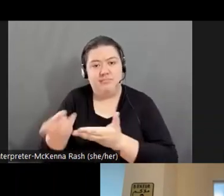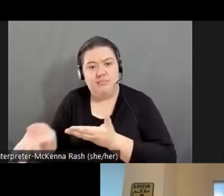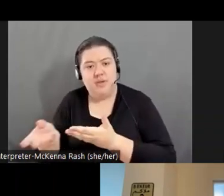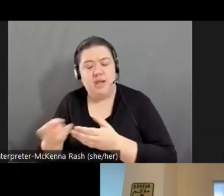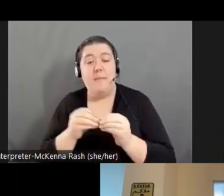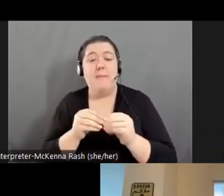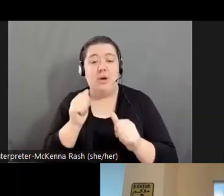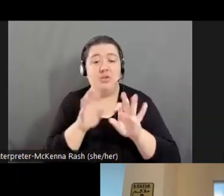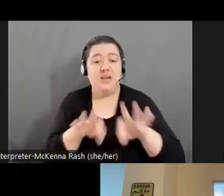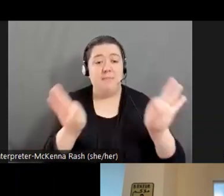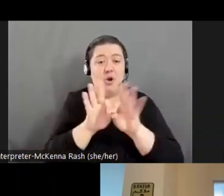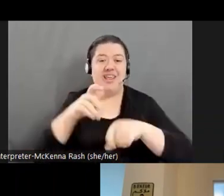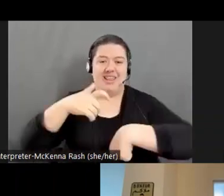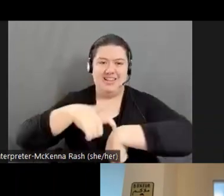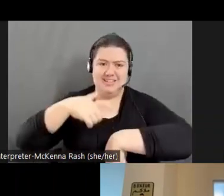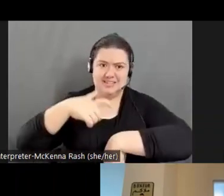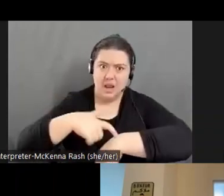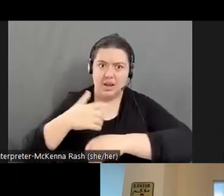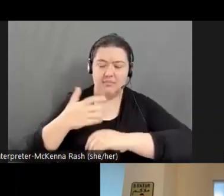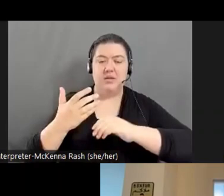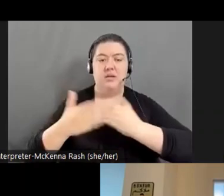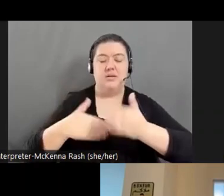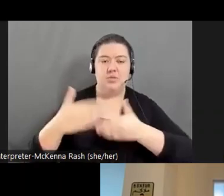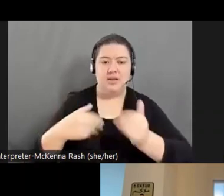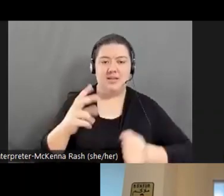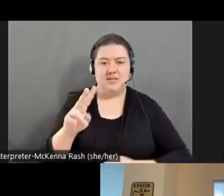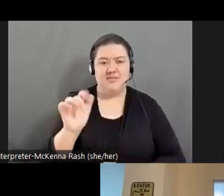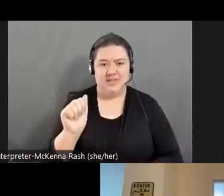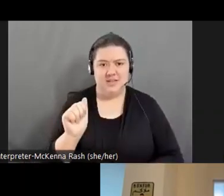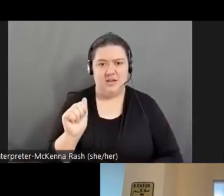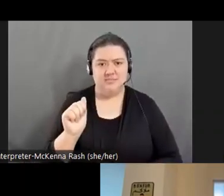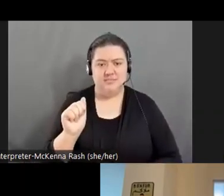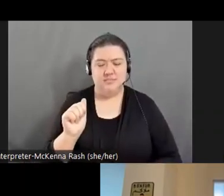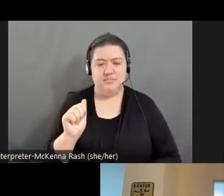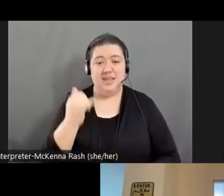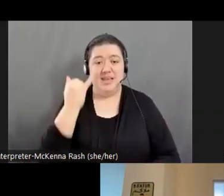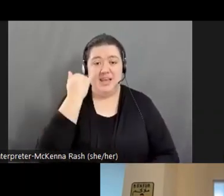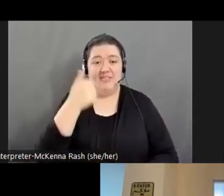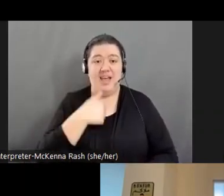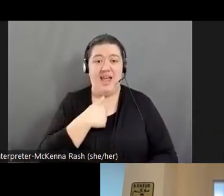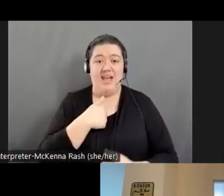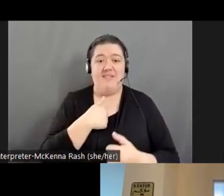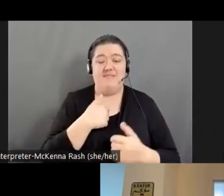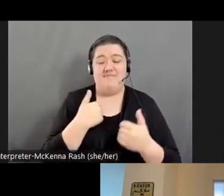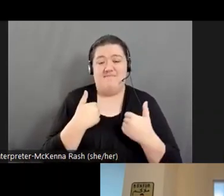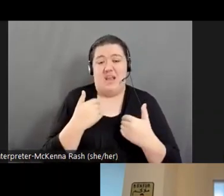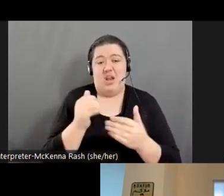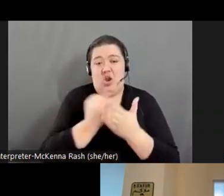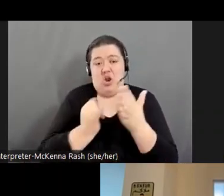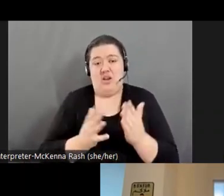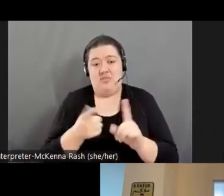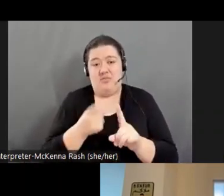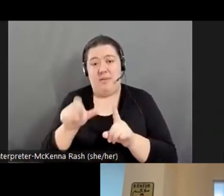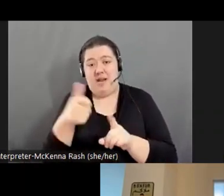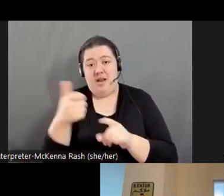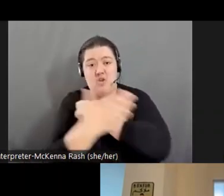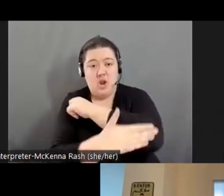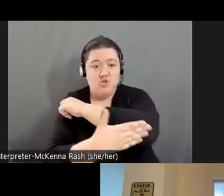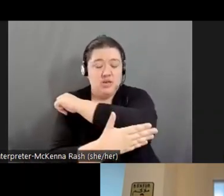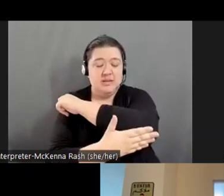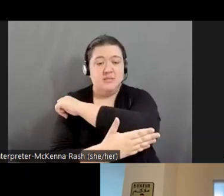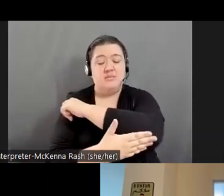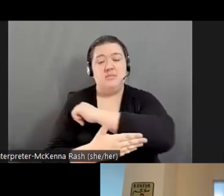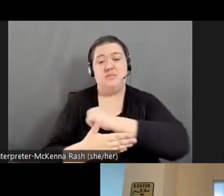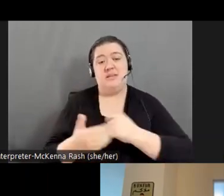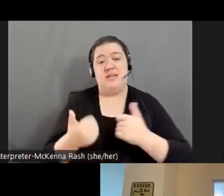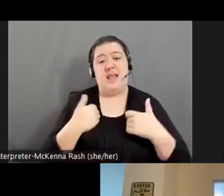the time that it takes to process a visa. So if I have a foreign artist that, is presented with an opportunity